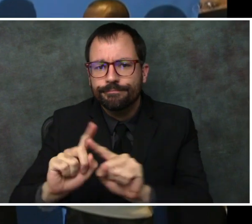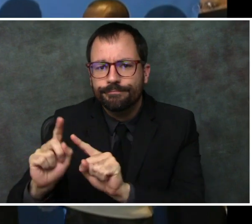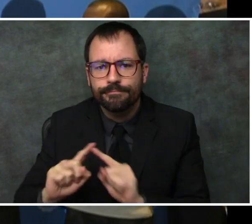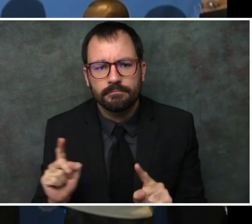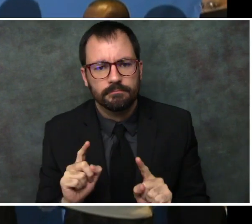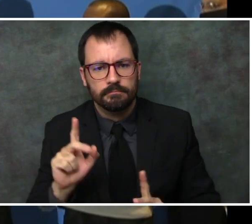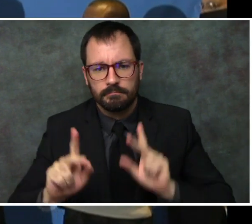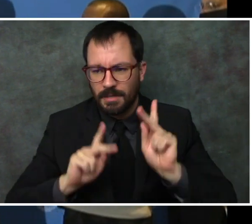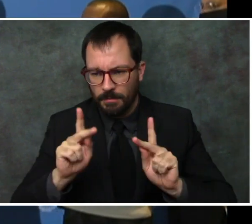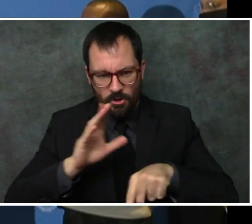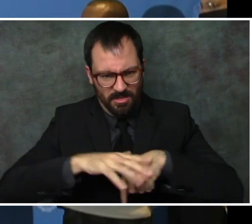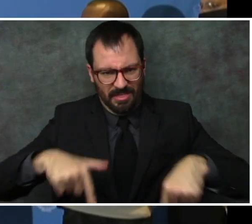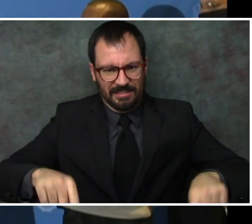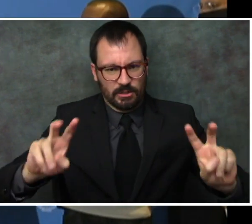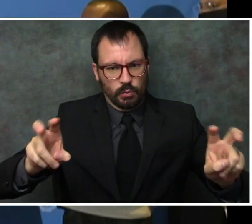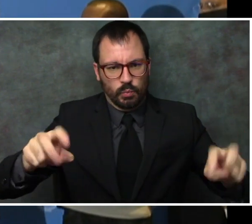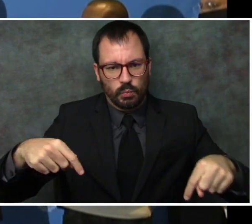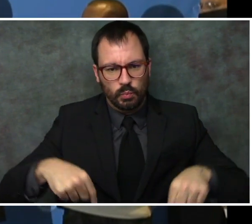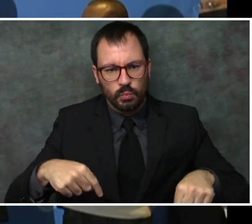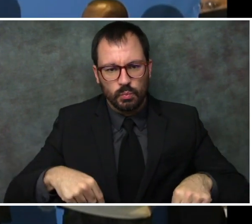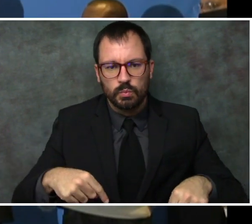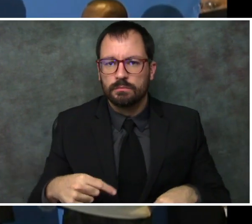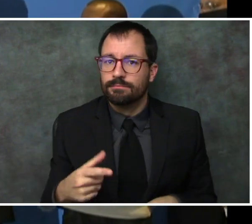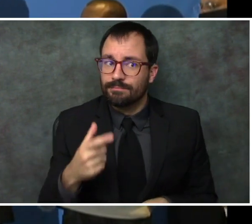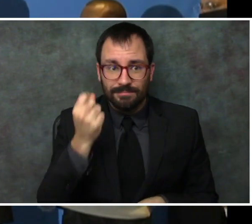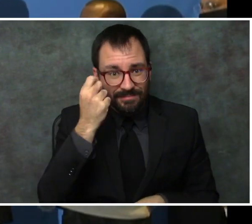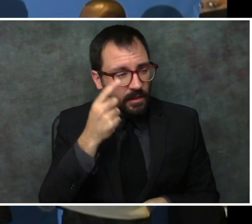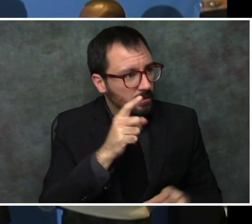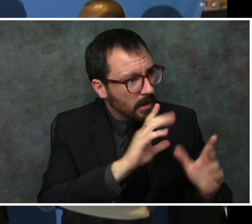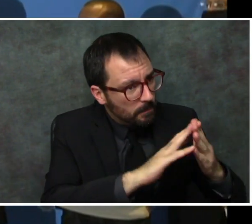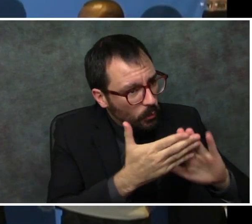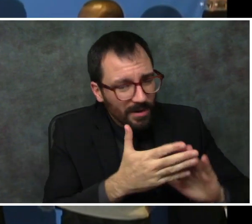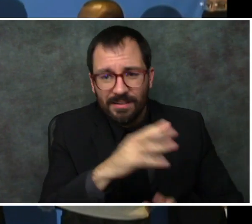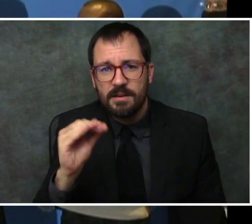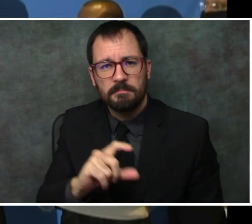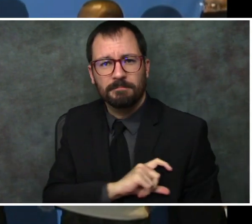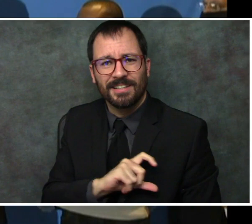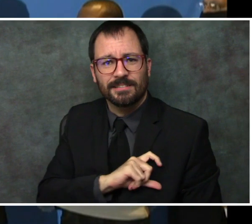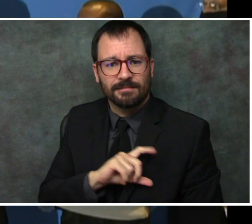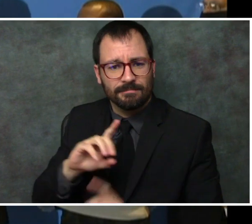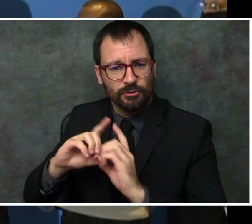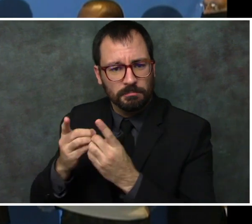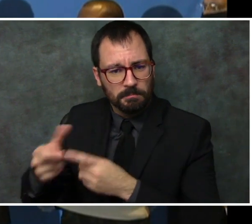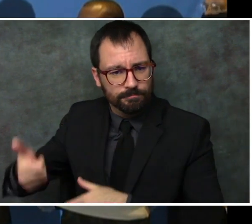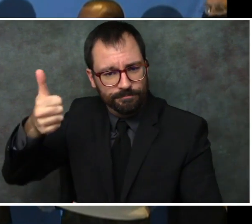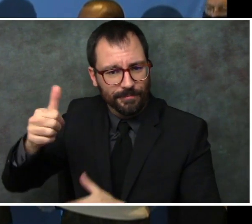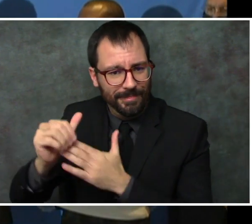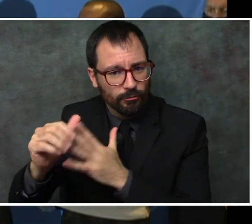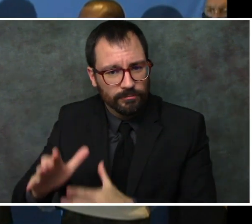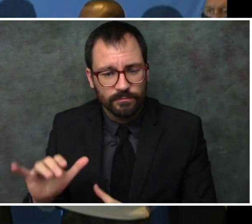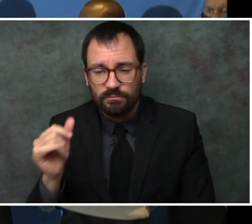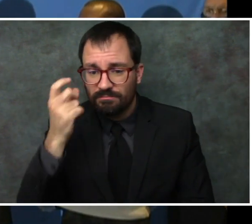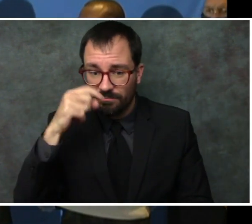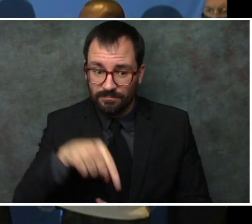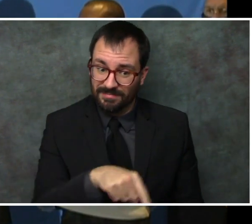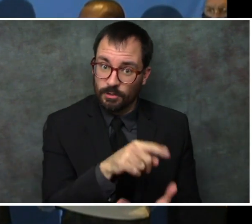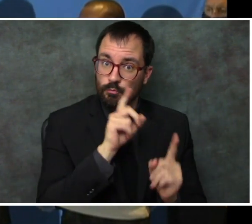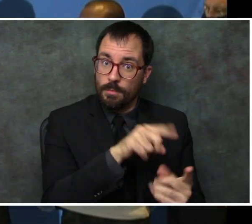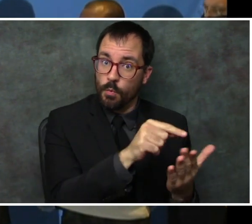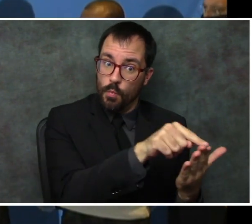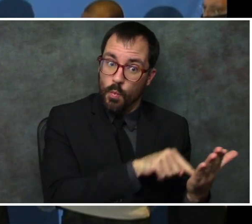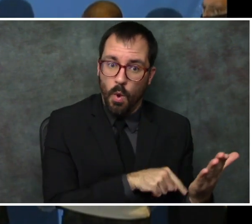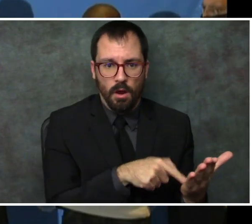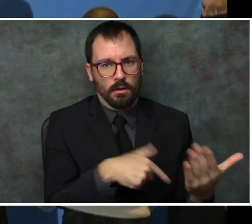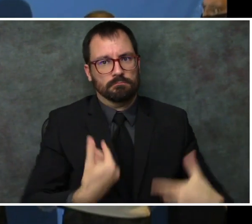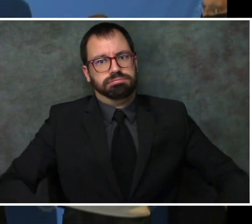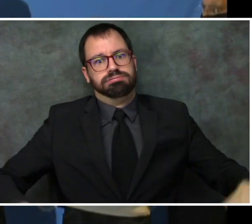issues, as well as with the leadership of the Boston Police Department. These are bold steps. They will mark a new era